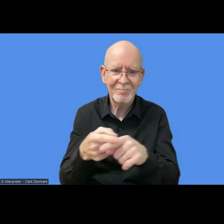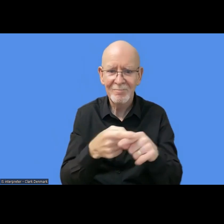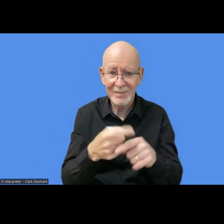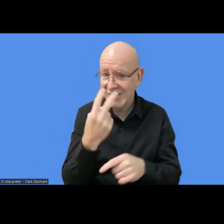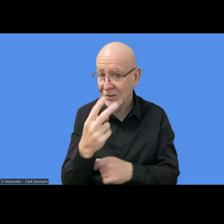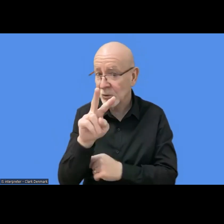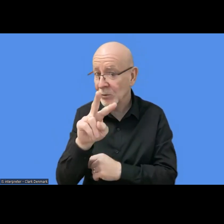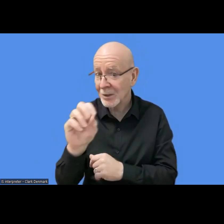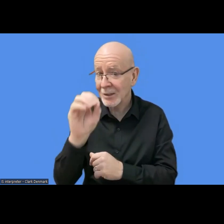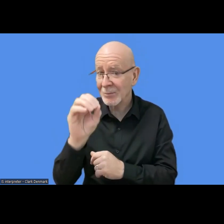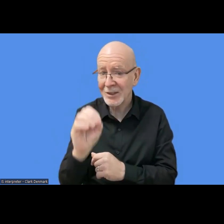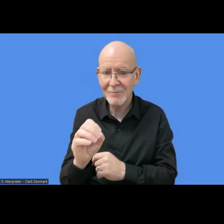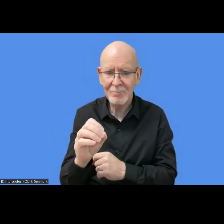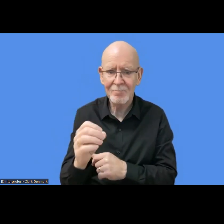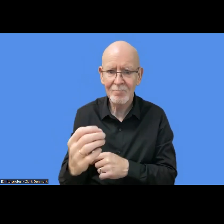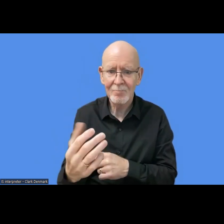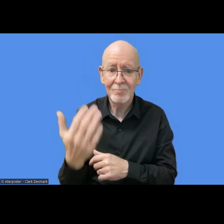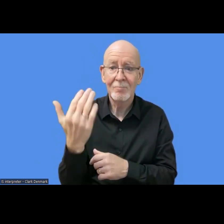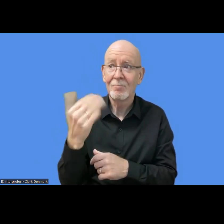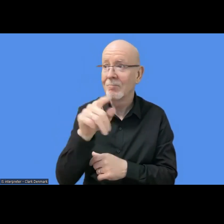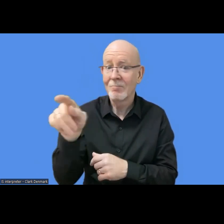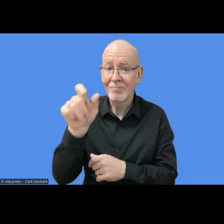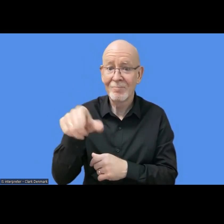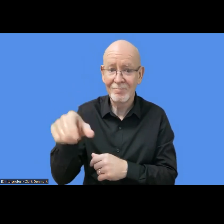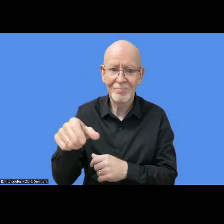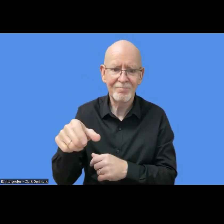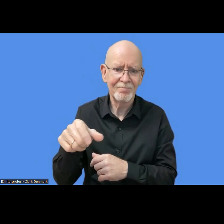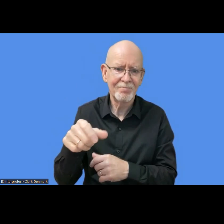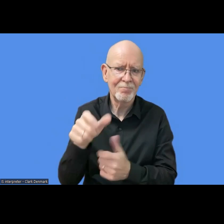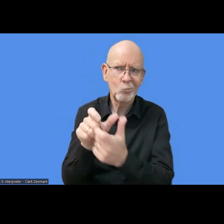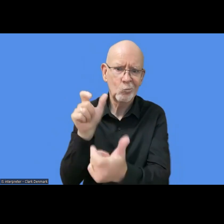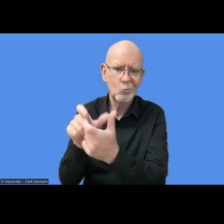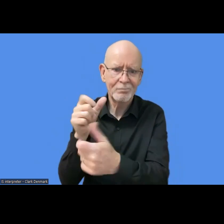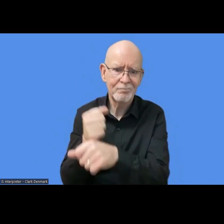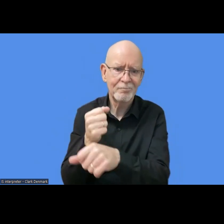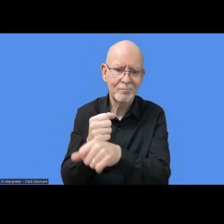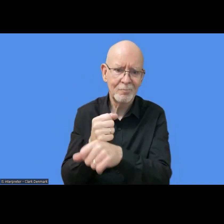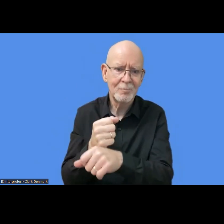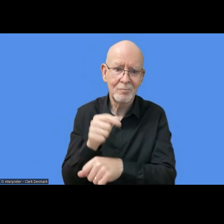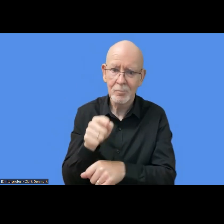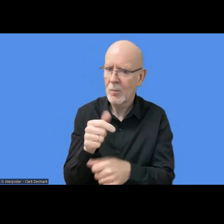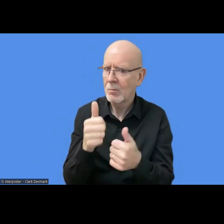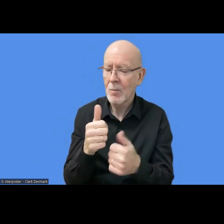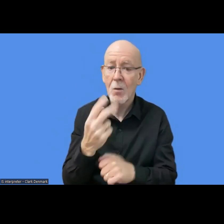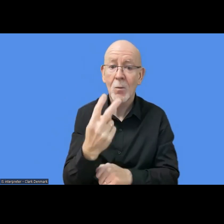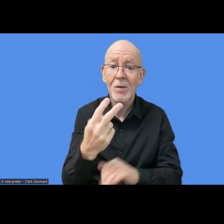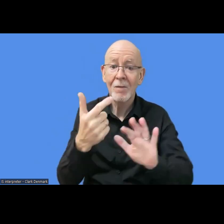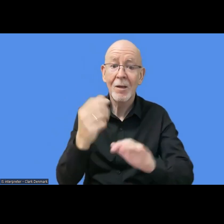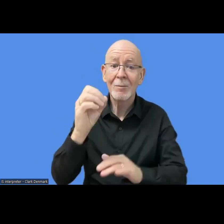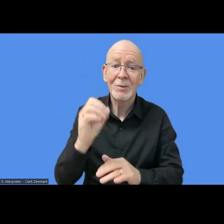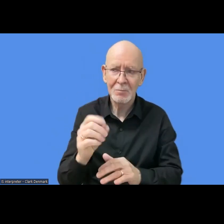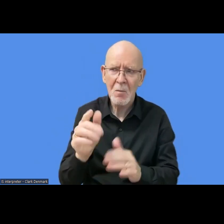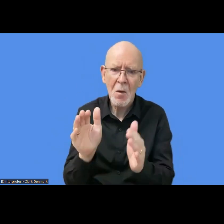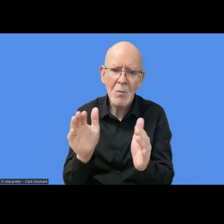enterprises, and almost a third from organizations of persons with disabilities or NGOs, and